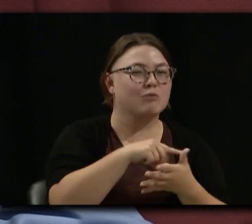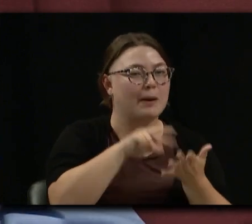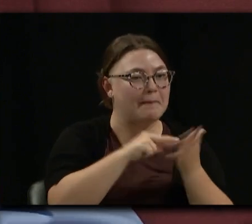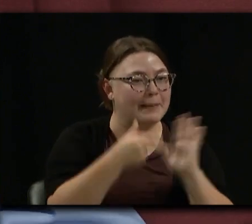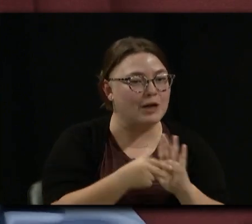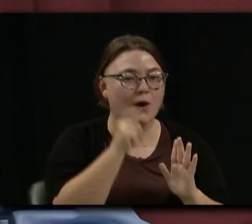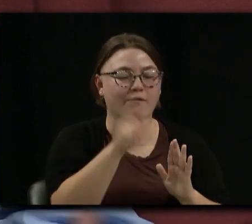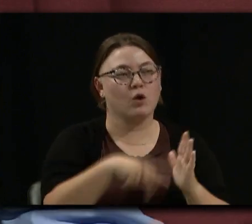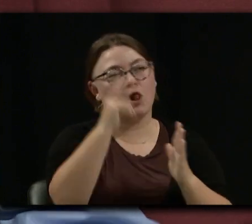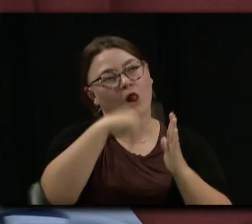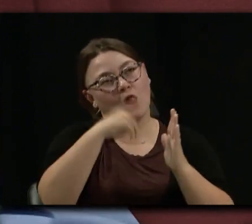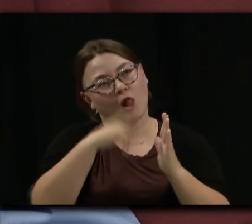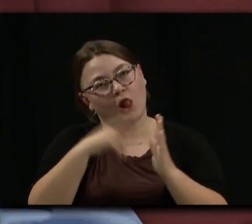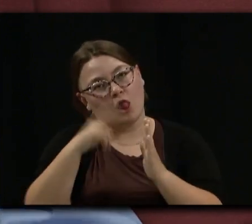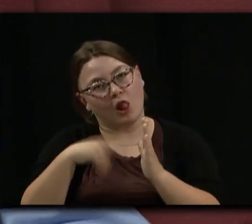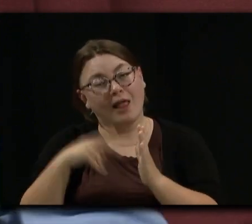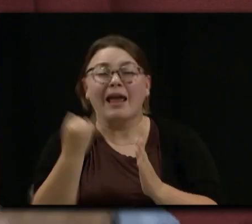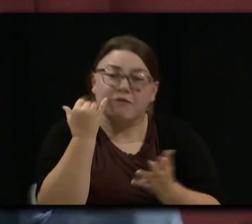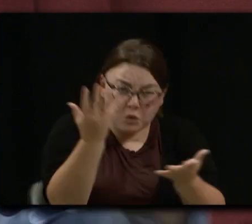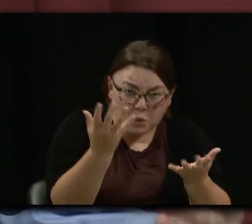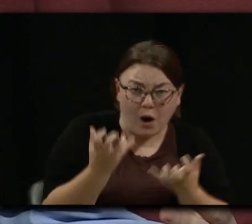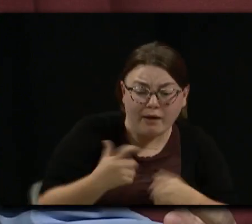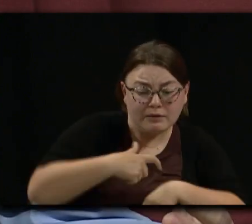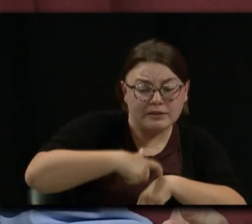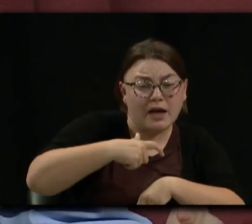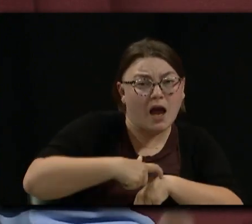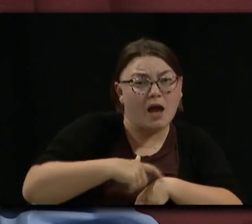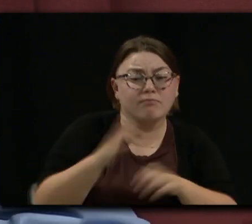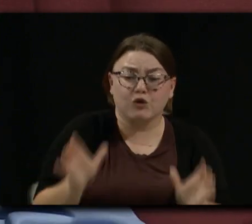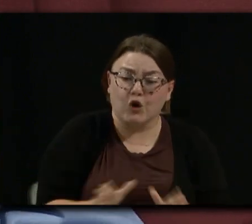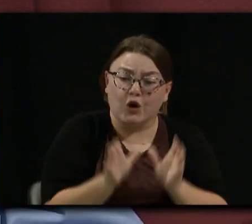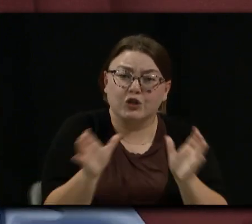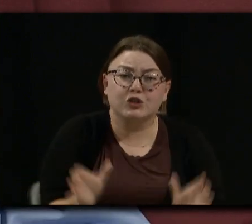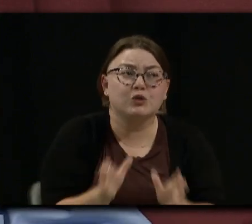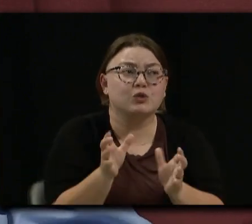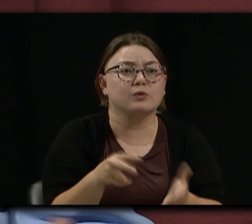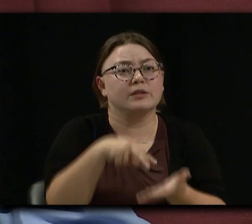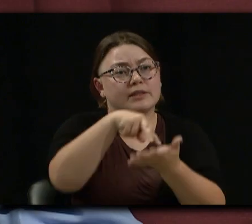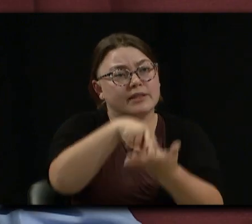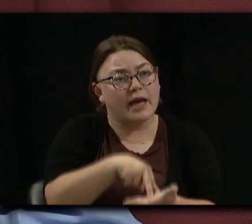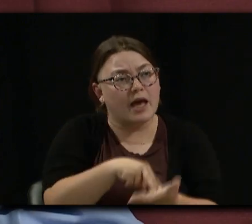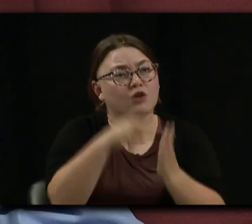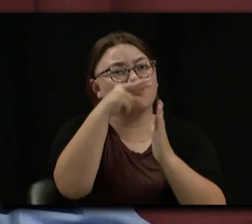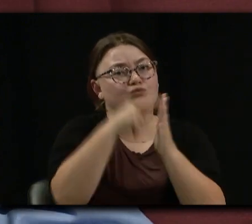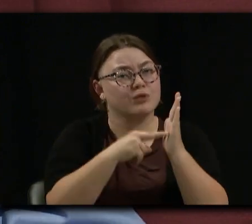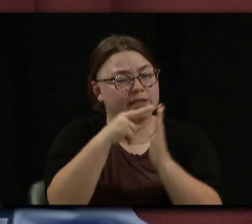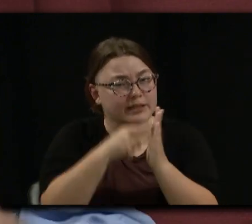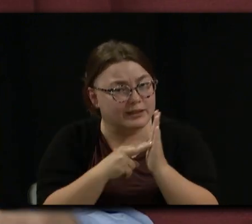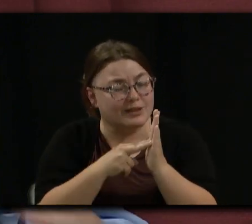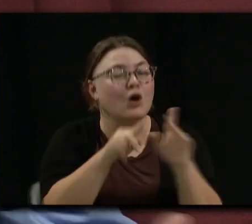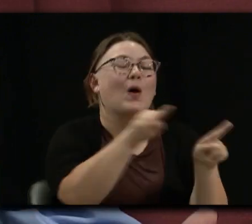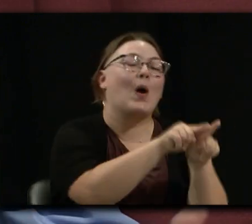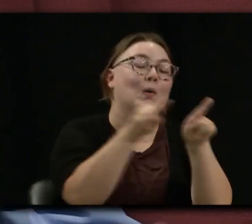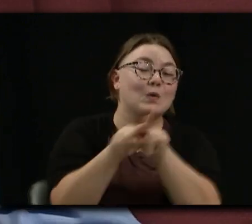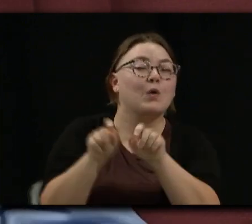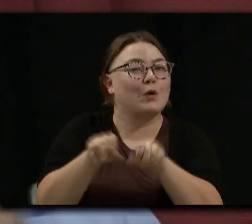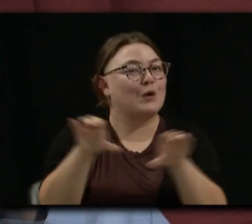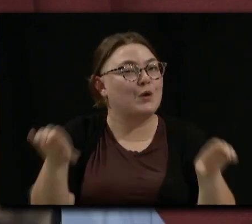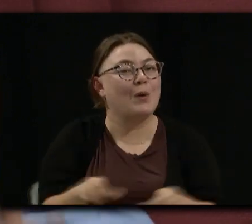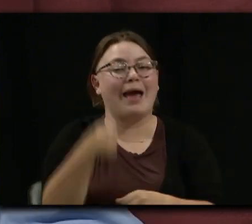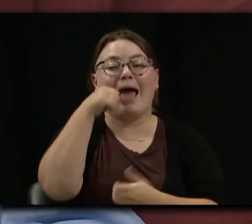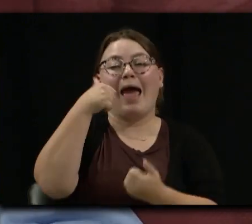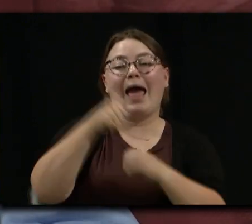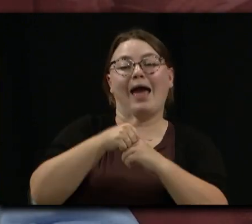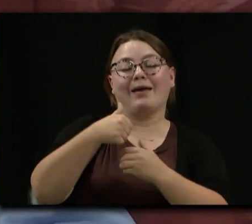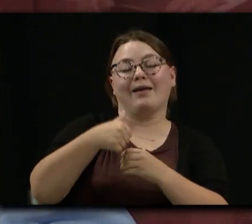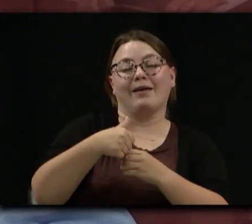also encourage you that if you want to take time, we always encourage you to do the absentee. You can sit right at home,